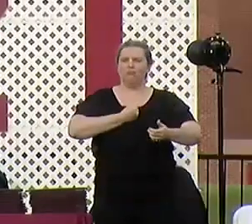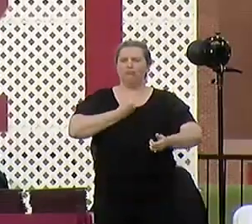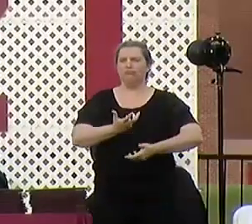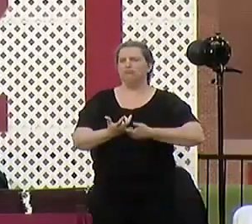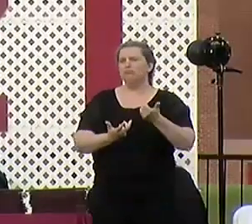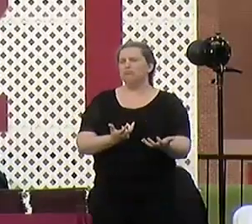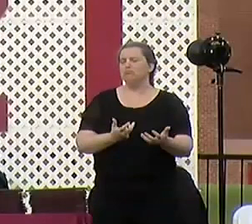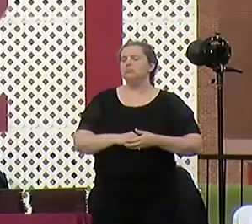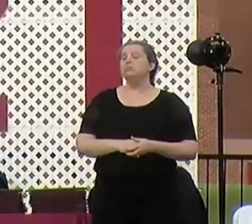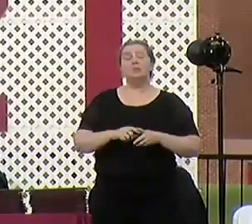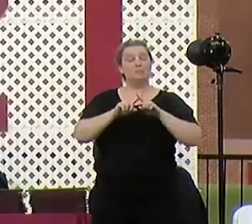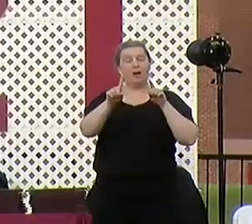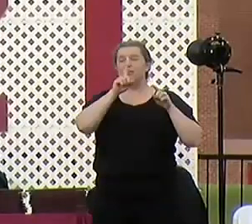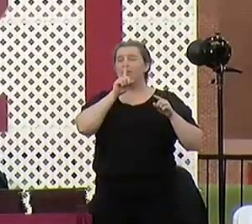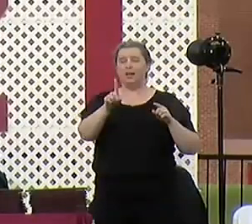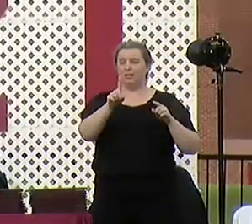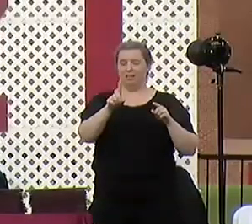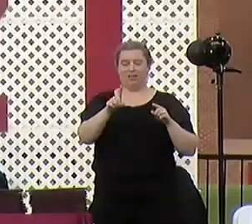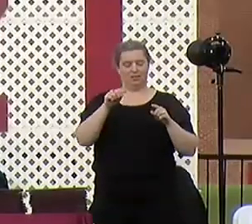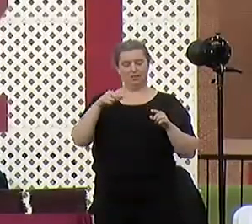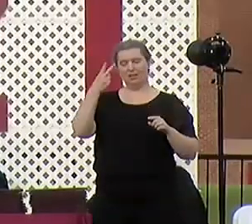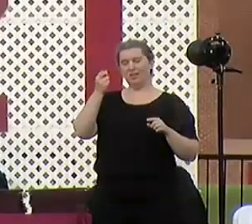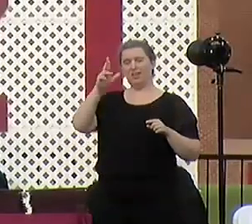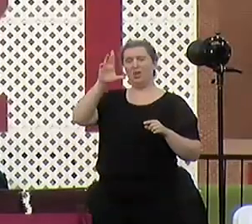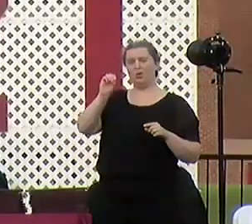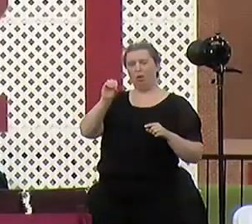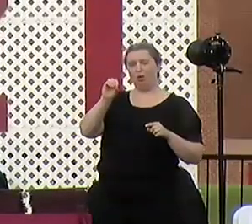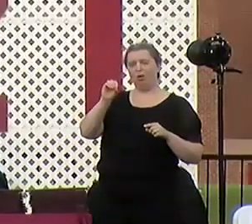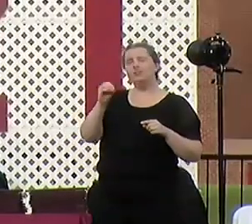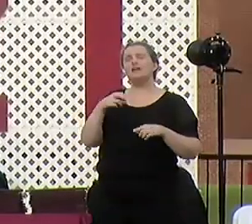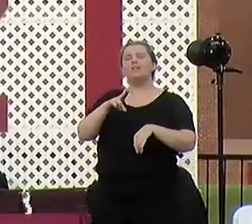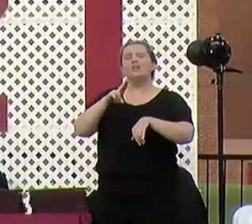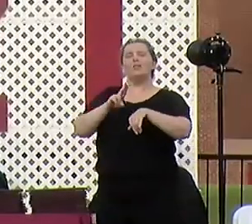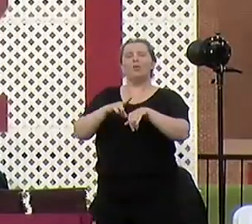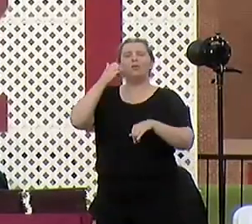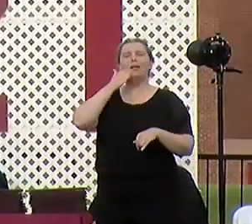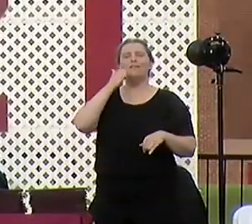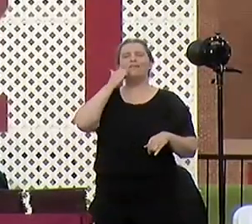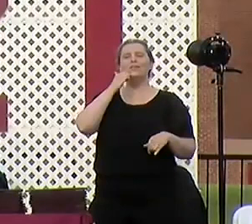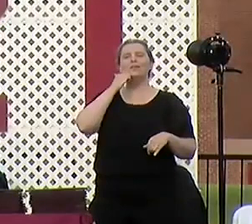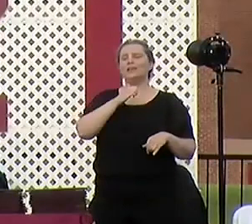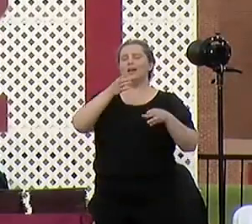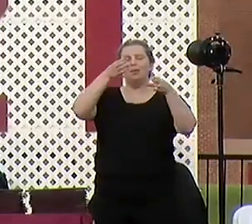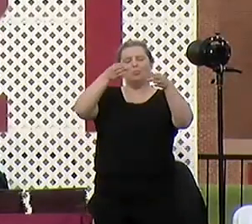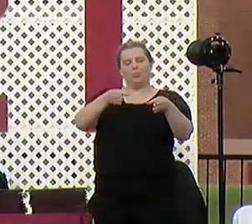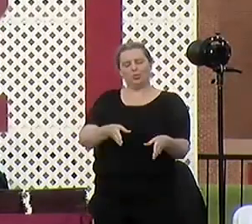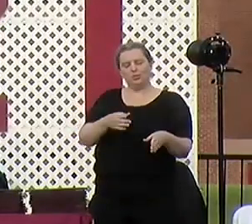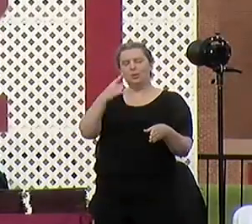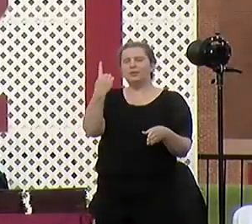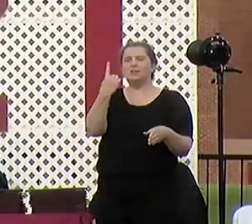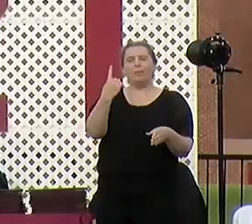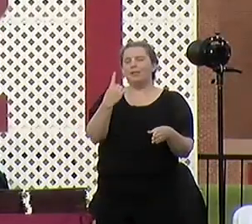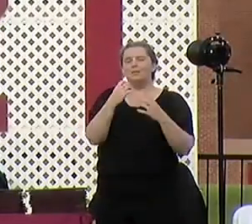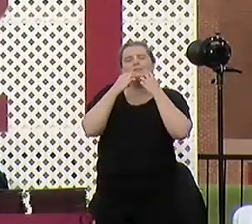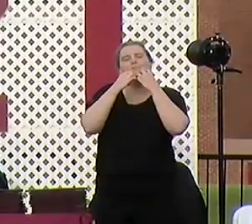act. But much has been said about heroism in the more ordinary and even unseen ways when someone simply